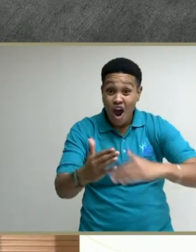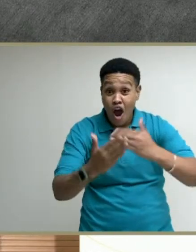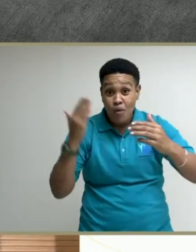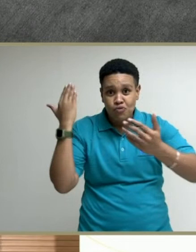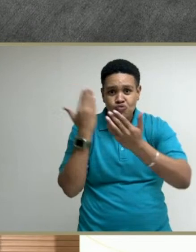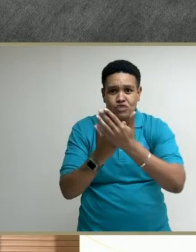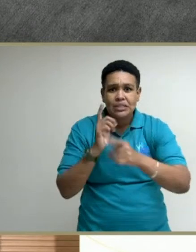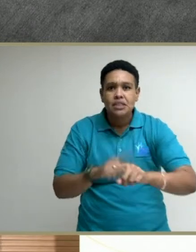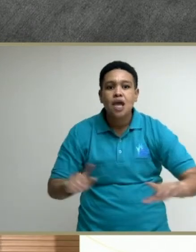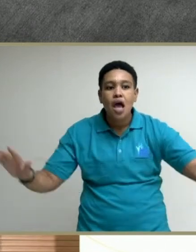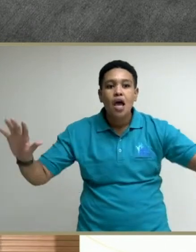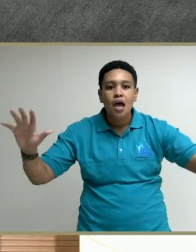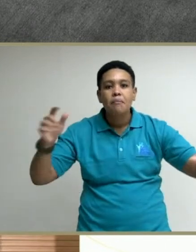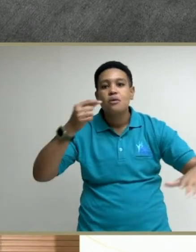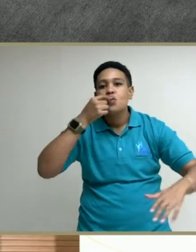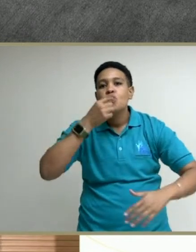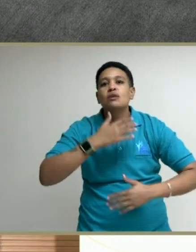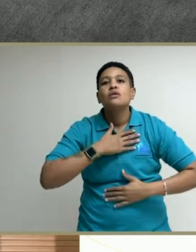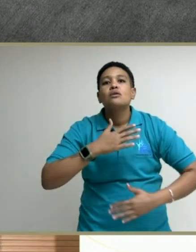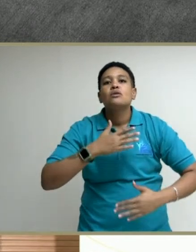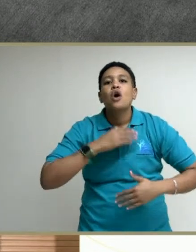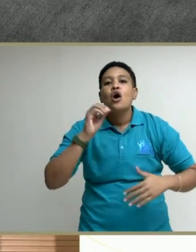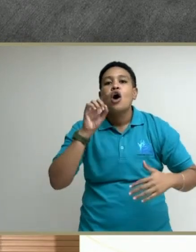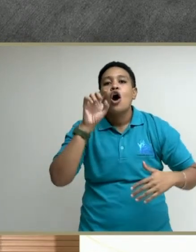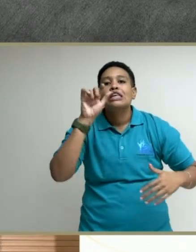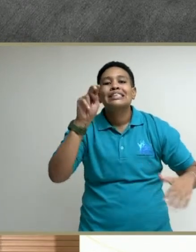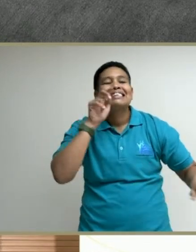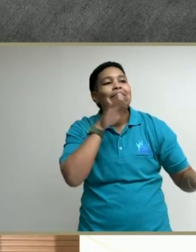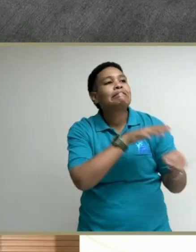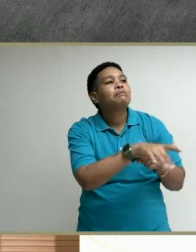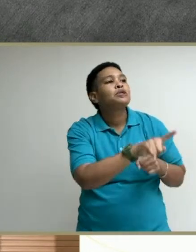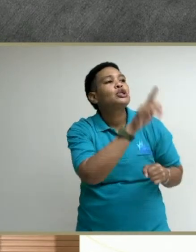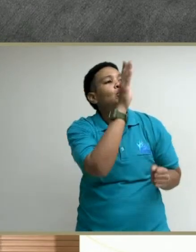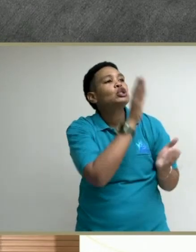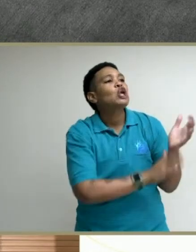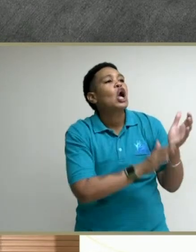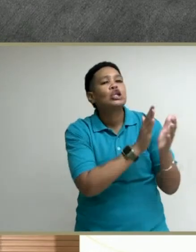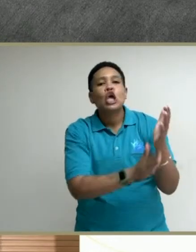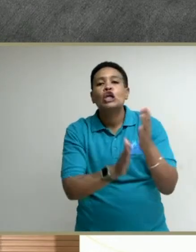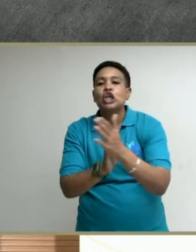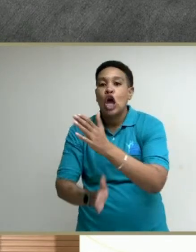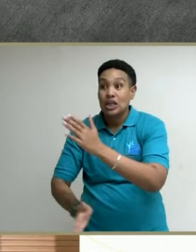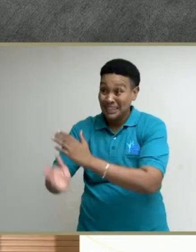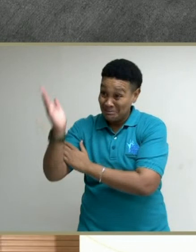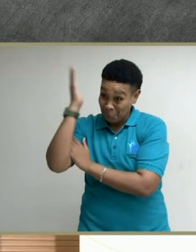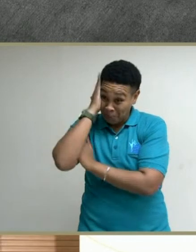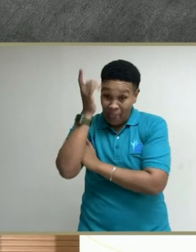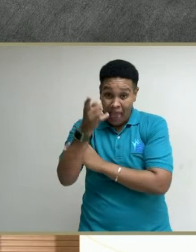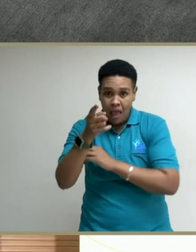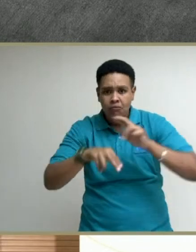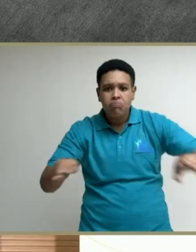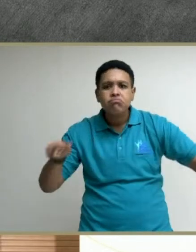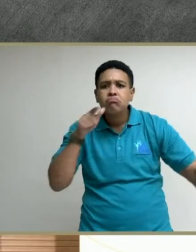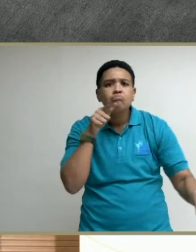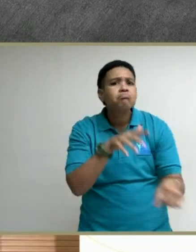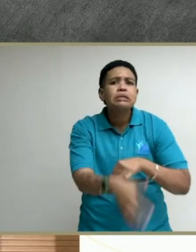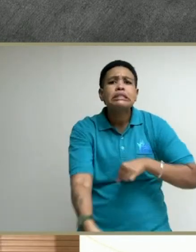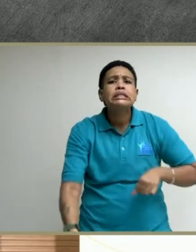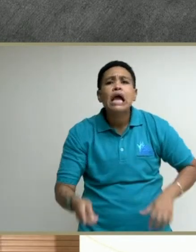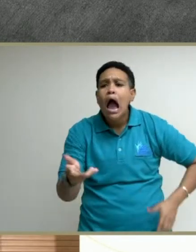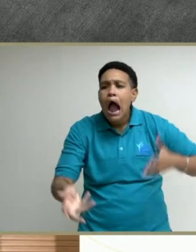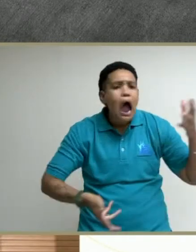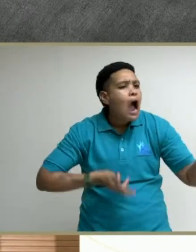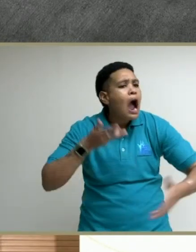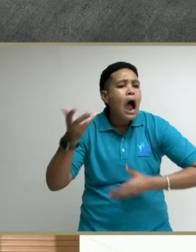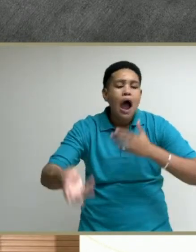were out of oxygen, where we were challenged severely with bed space, where our bed occupancy